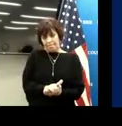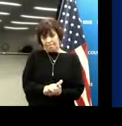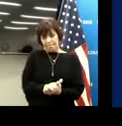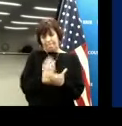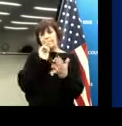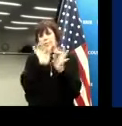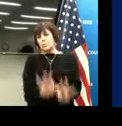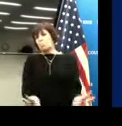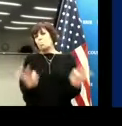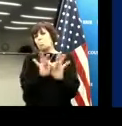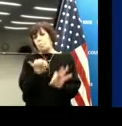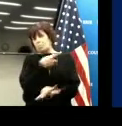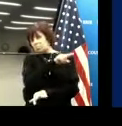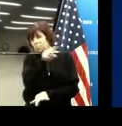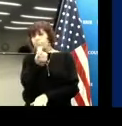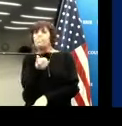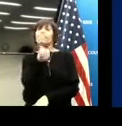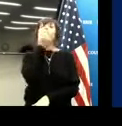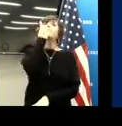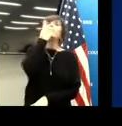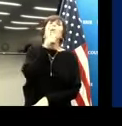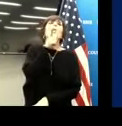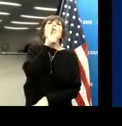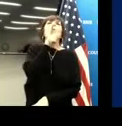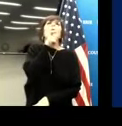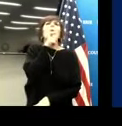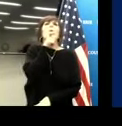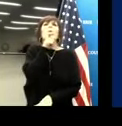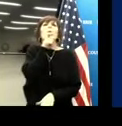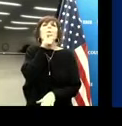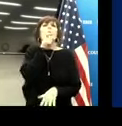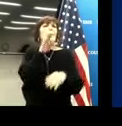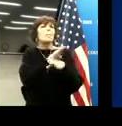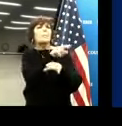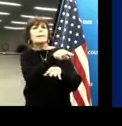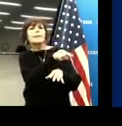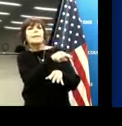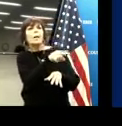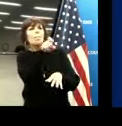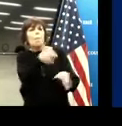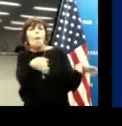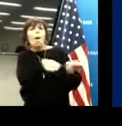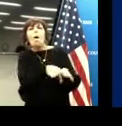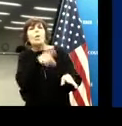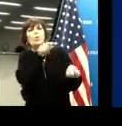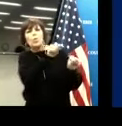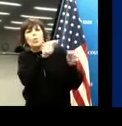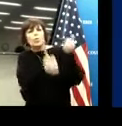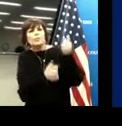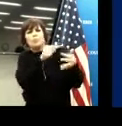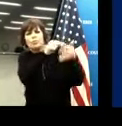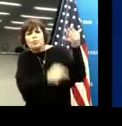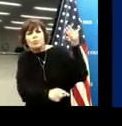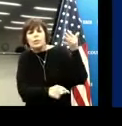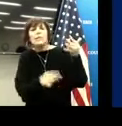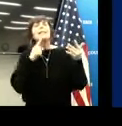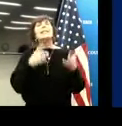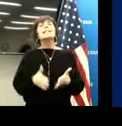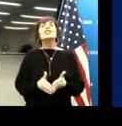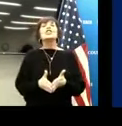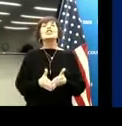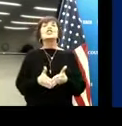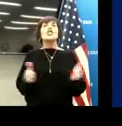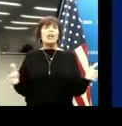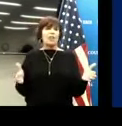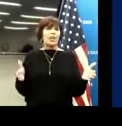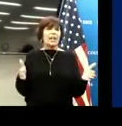is important that the public understand who is affected as a business or an entity by this. It is generally